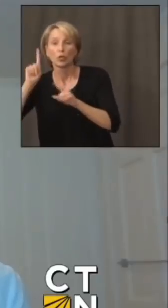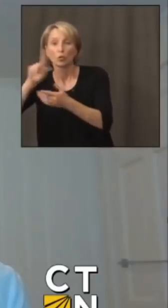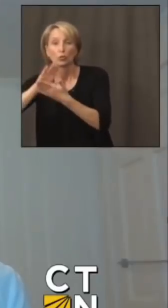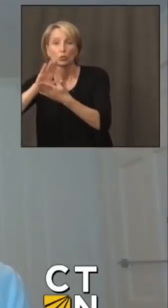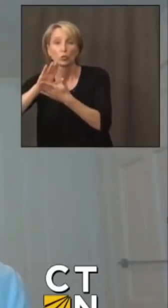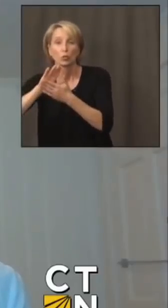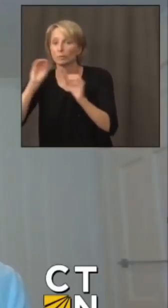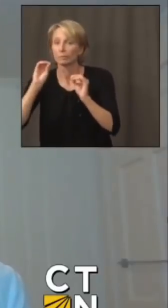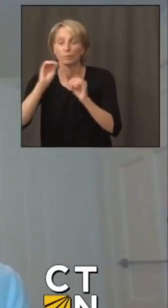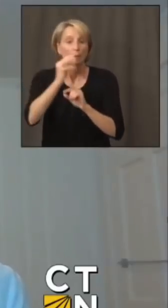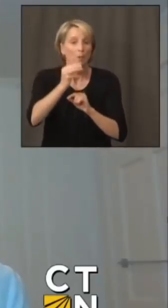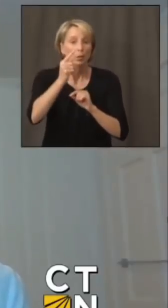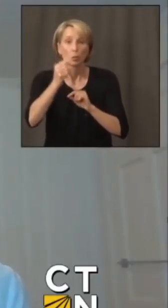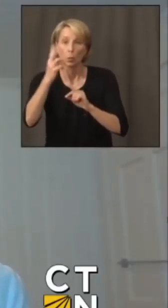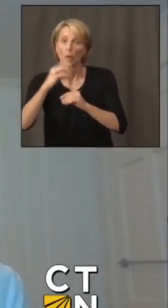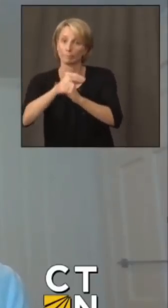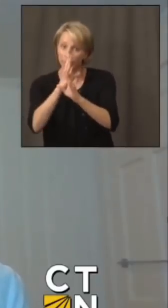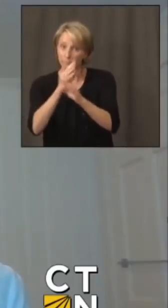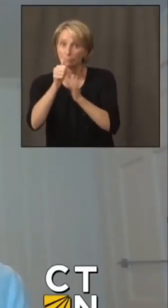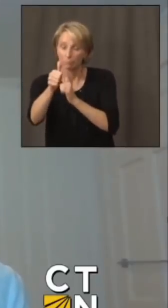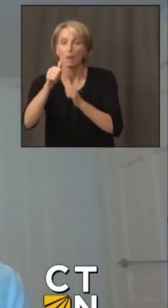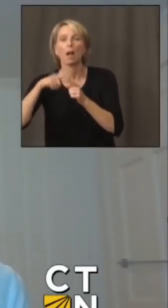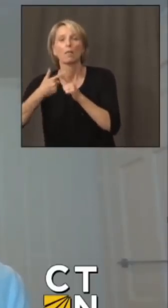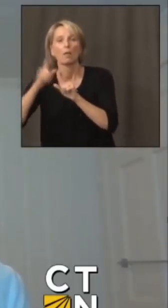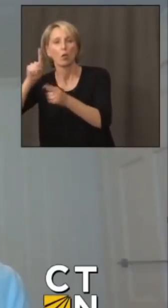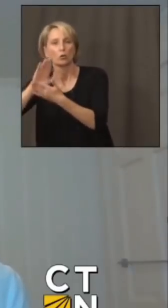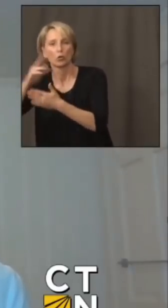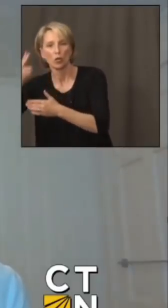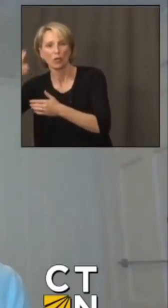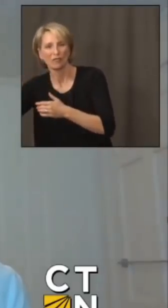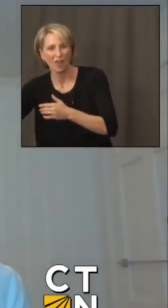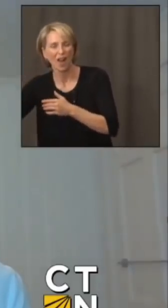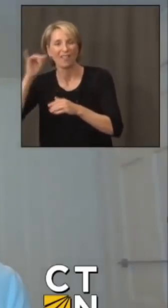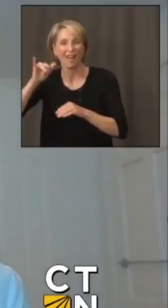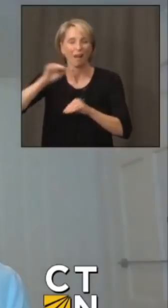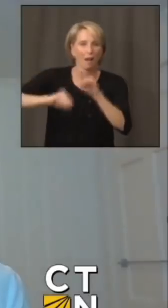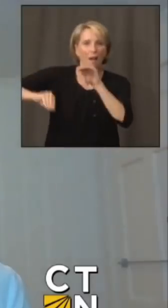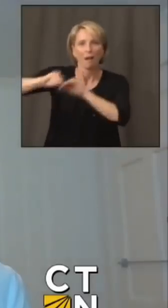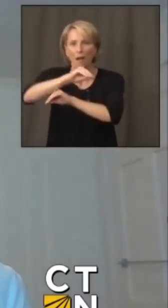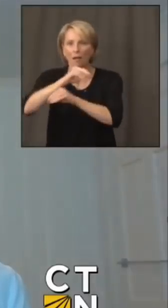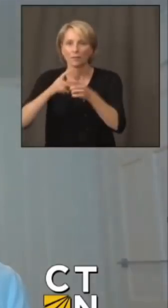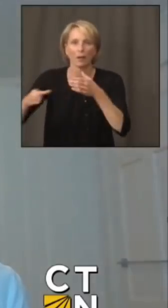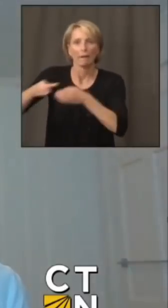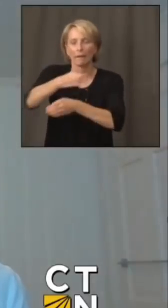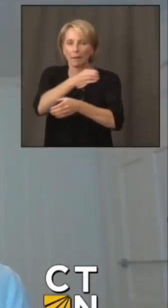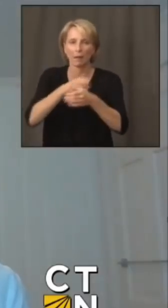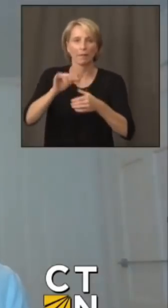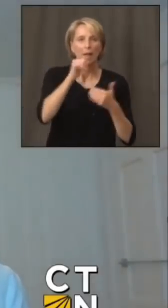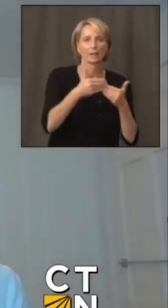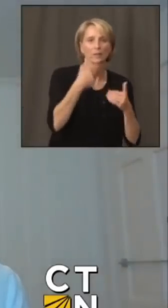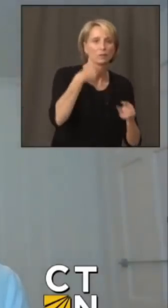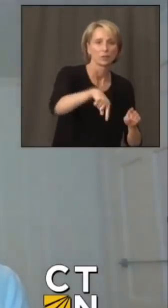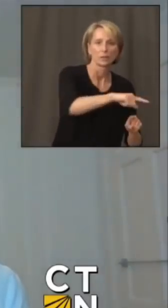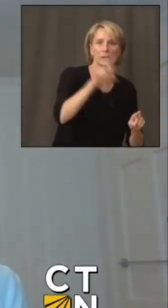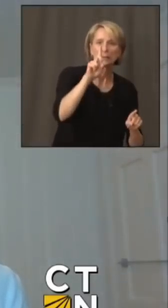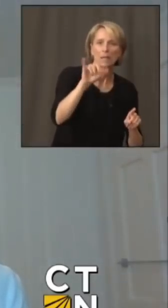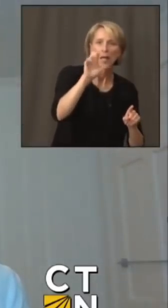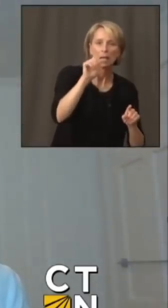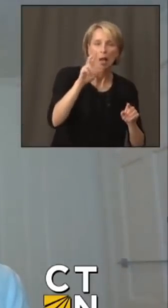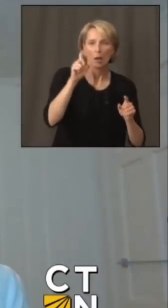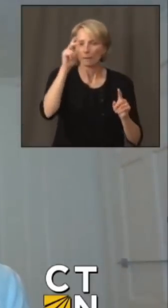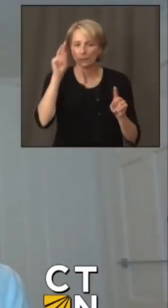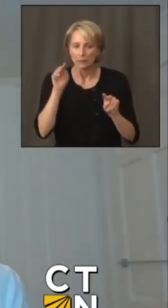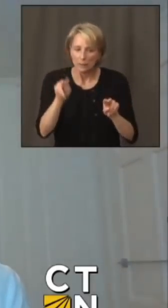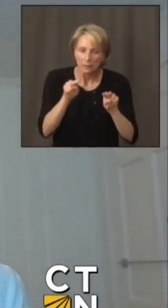they're really going to have to be extra cautious about the health guidance and about looking for any signs of illness before